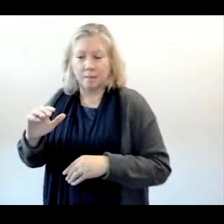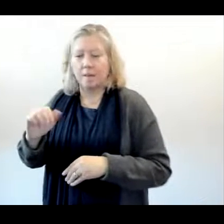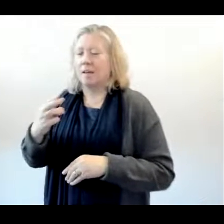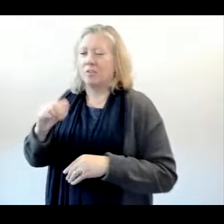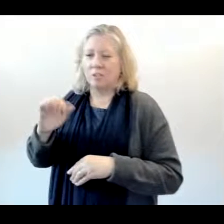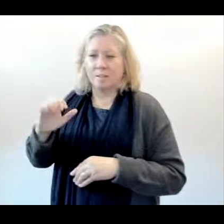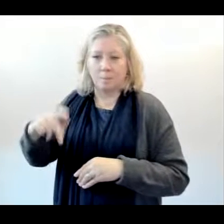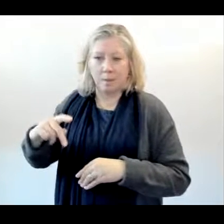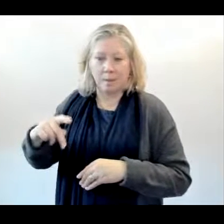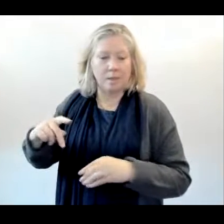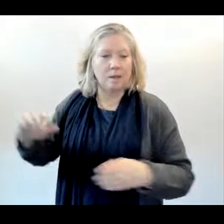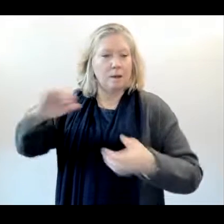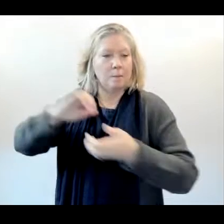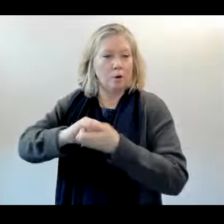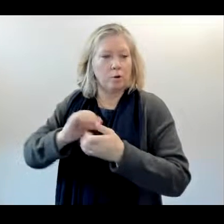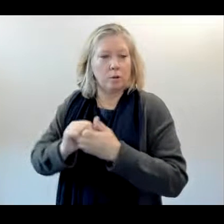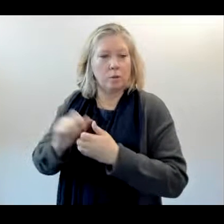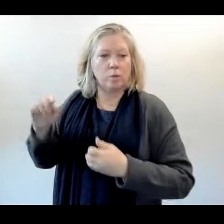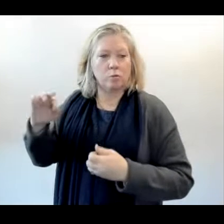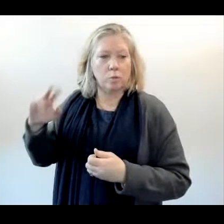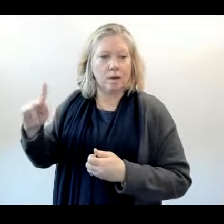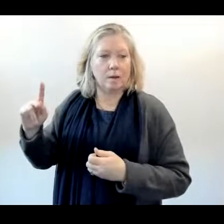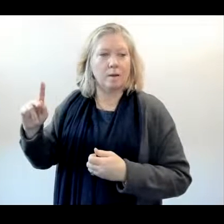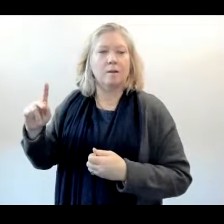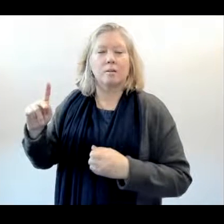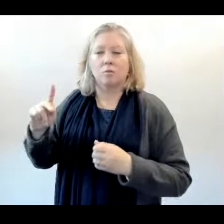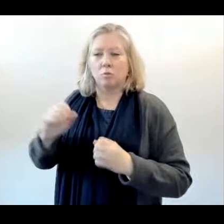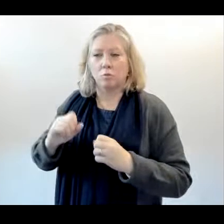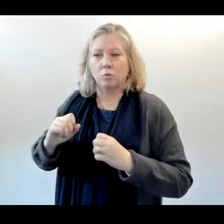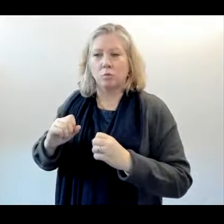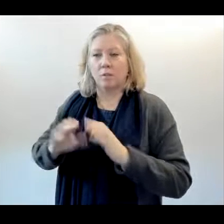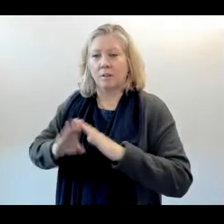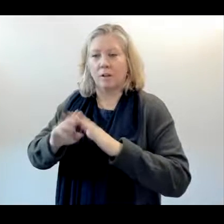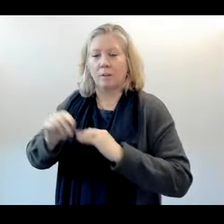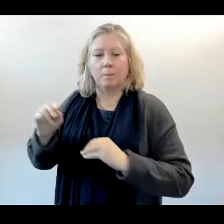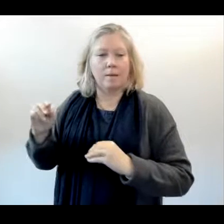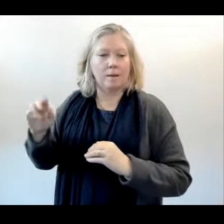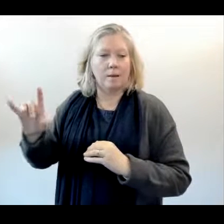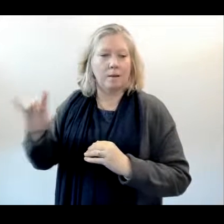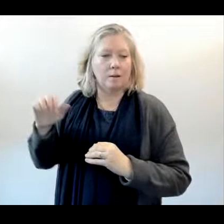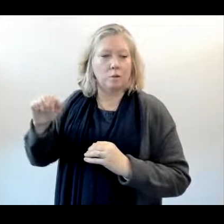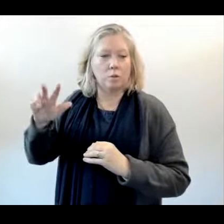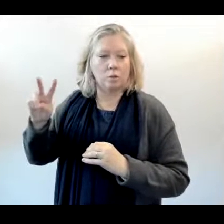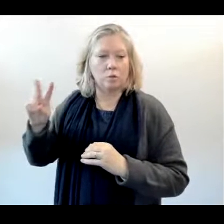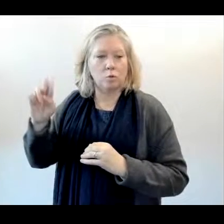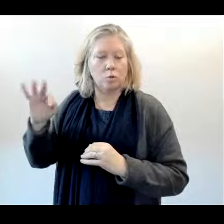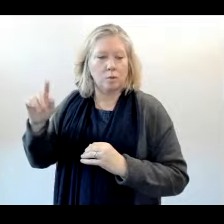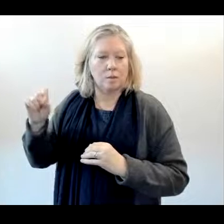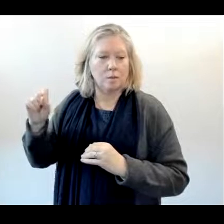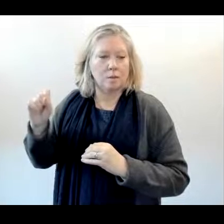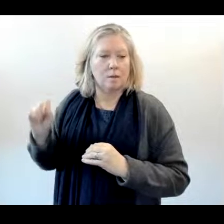and is partnering with Trek Development to create 832 new units, 411 of which are replacement units for Bedford